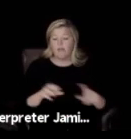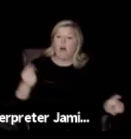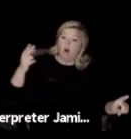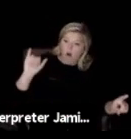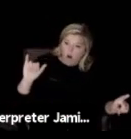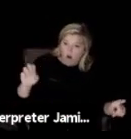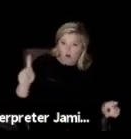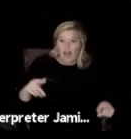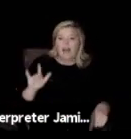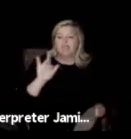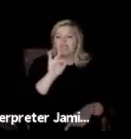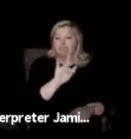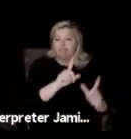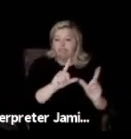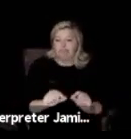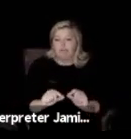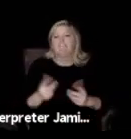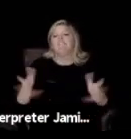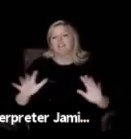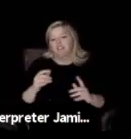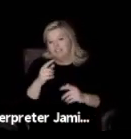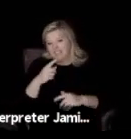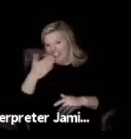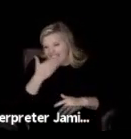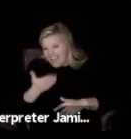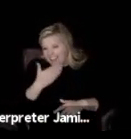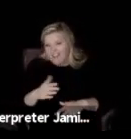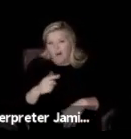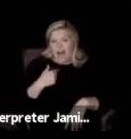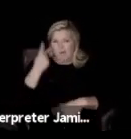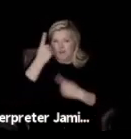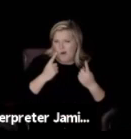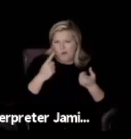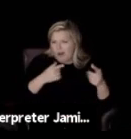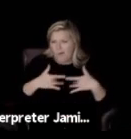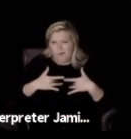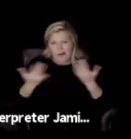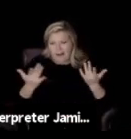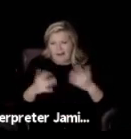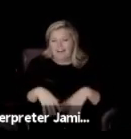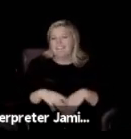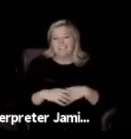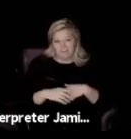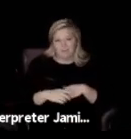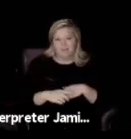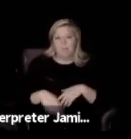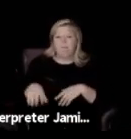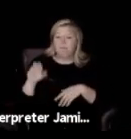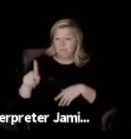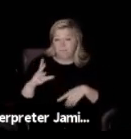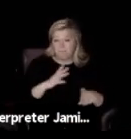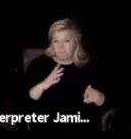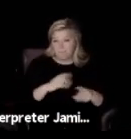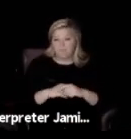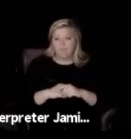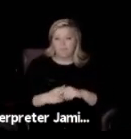I closed it. Can we bring up the second poll then? Thank you, Shelby. I was wondering what was happening there. All right. So I want to